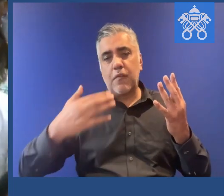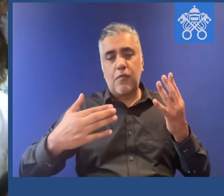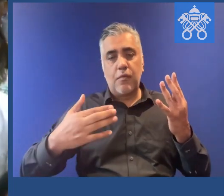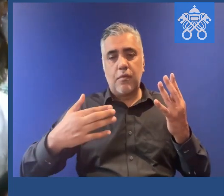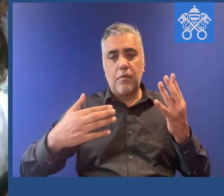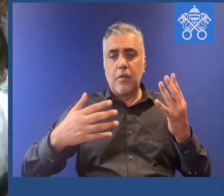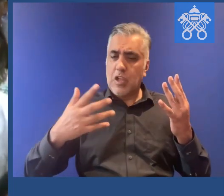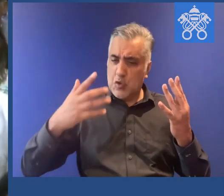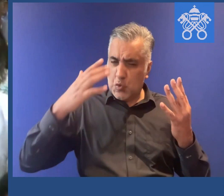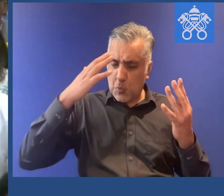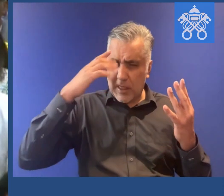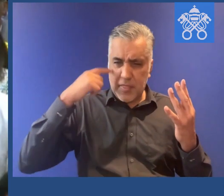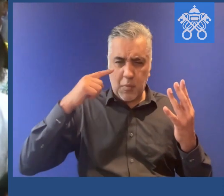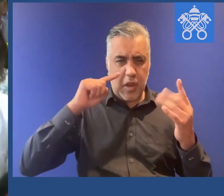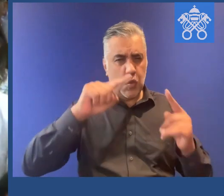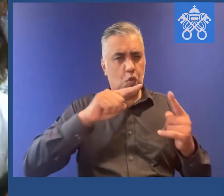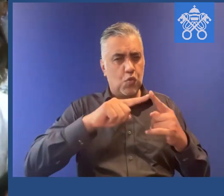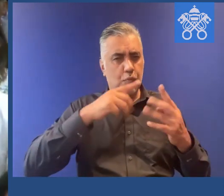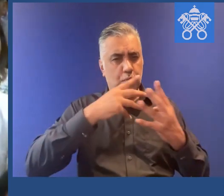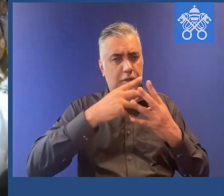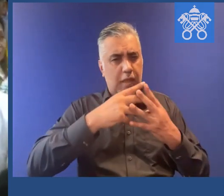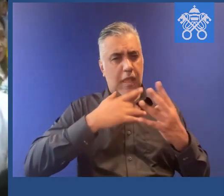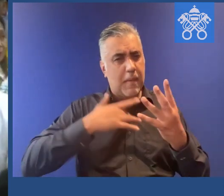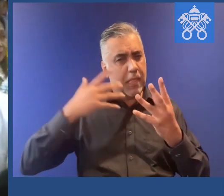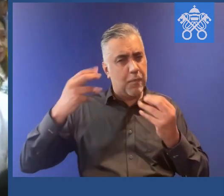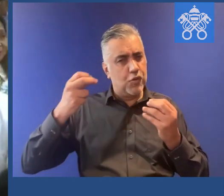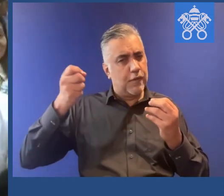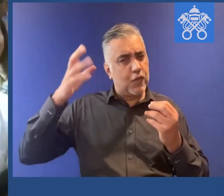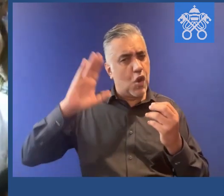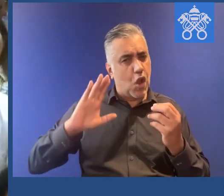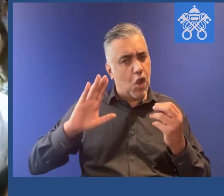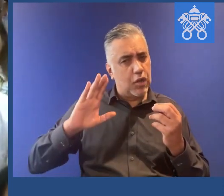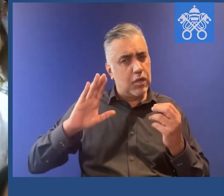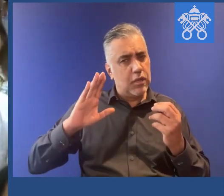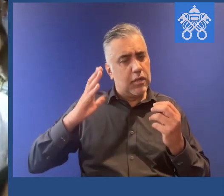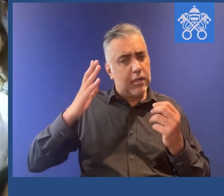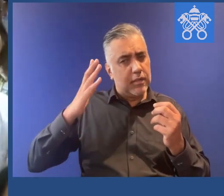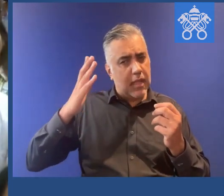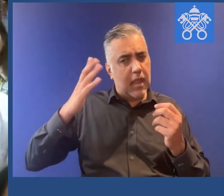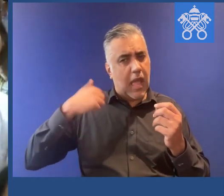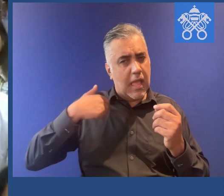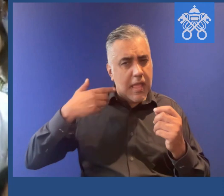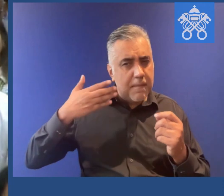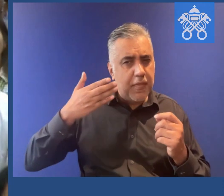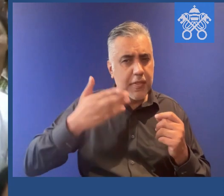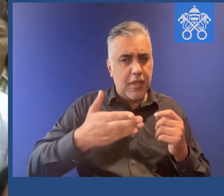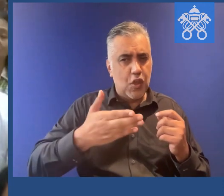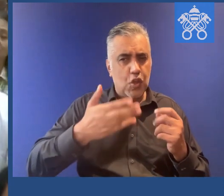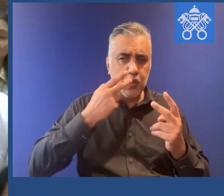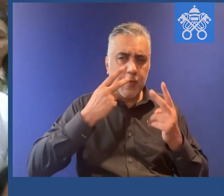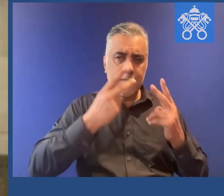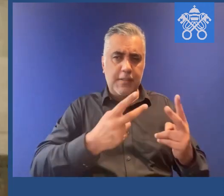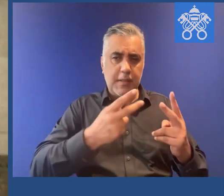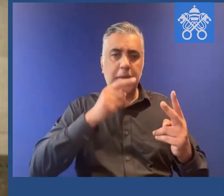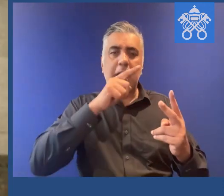And you know what I think every time that I go to a prison? It is by the mercy of God that I am there to visit